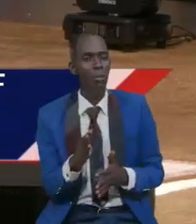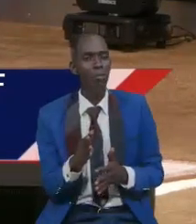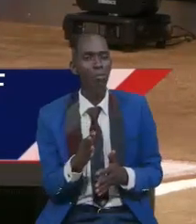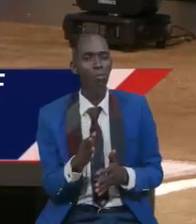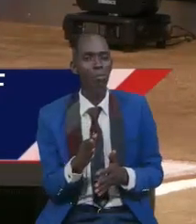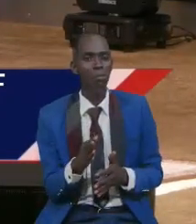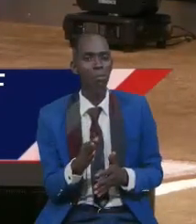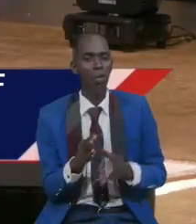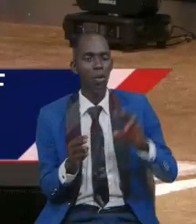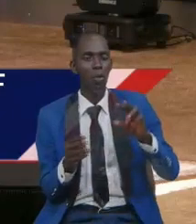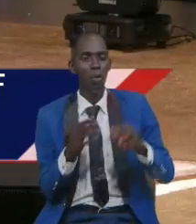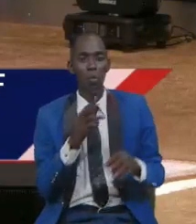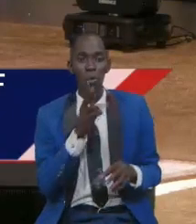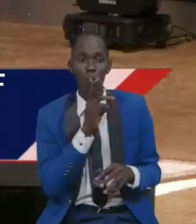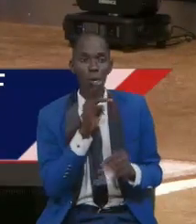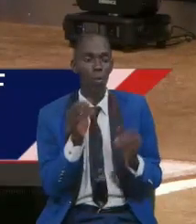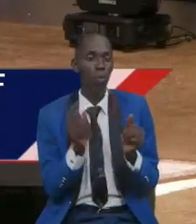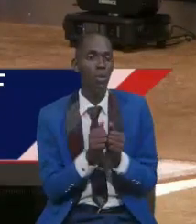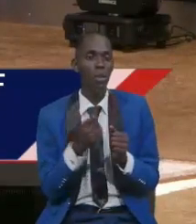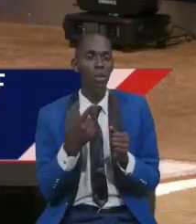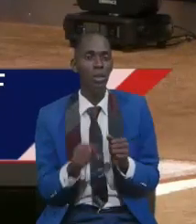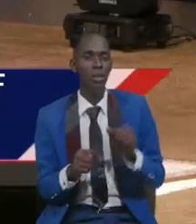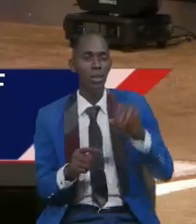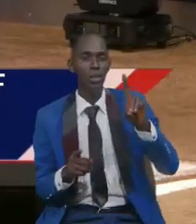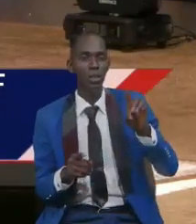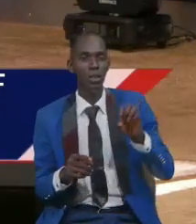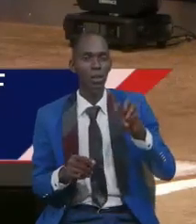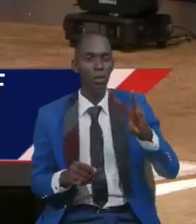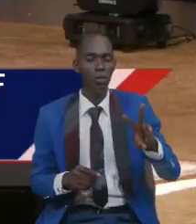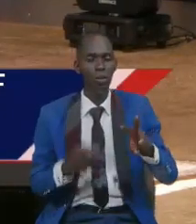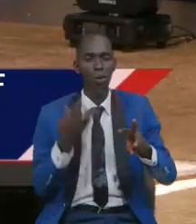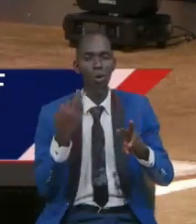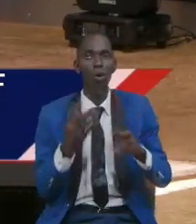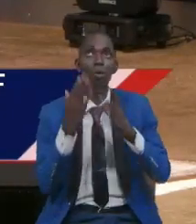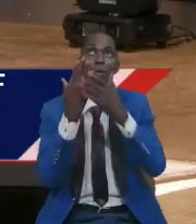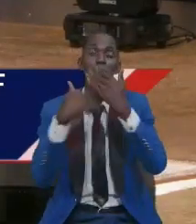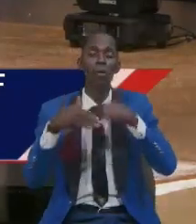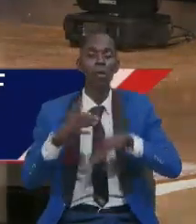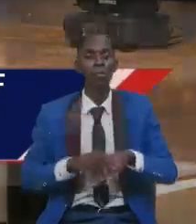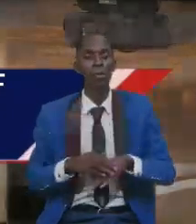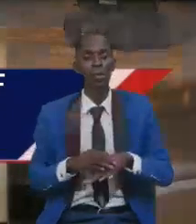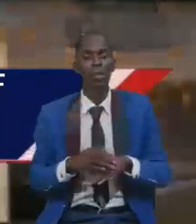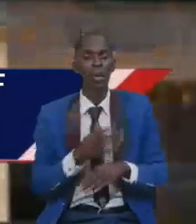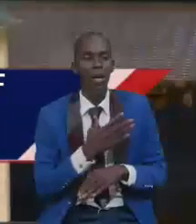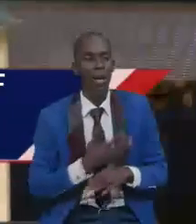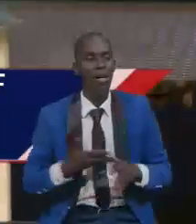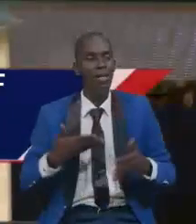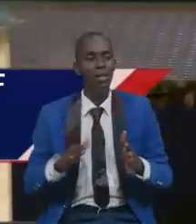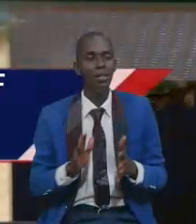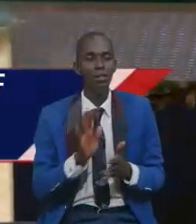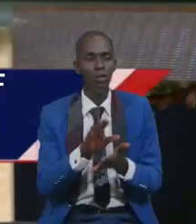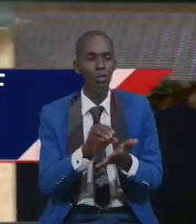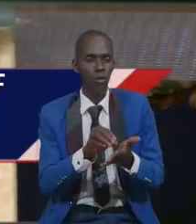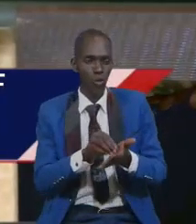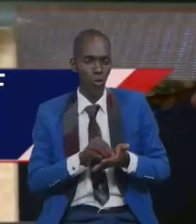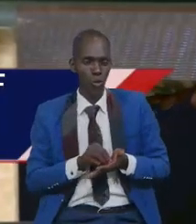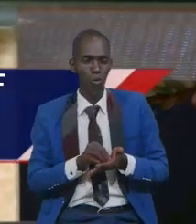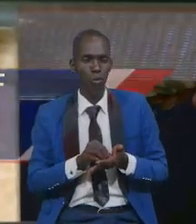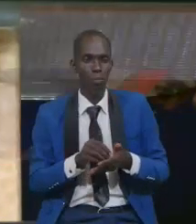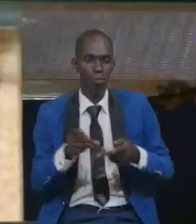let it be wet with the dew of heaven, and let